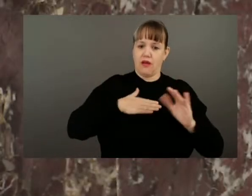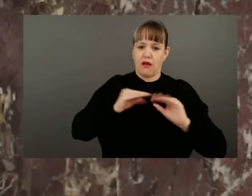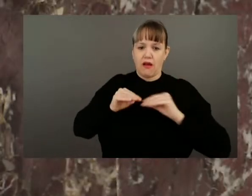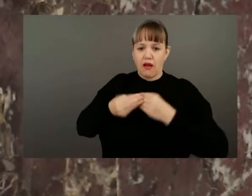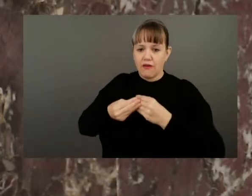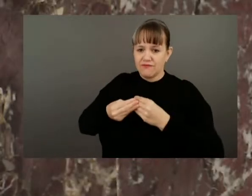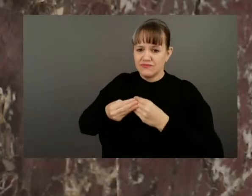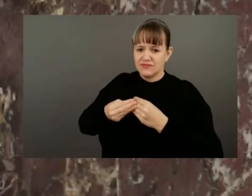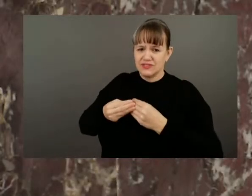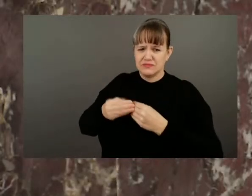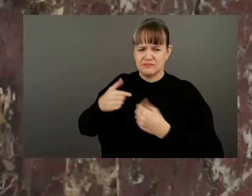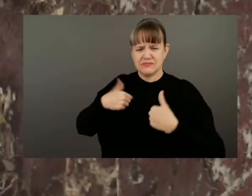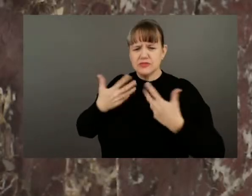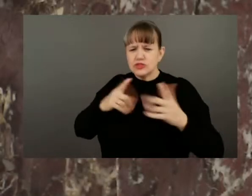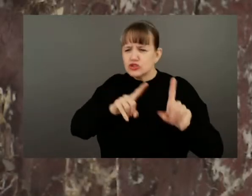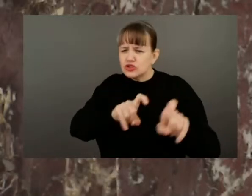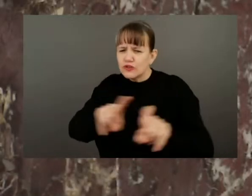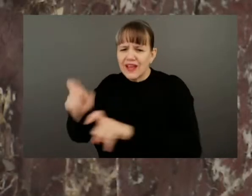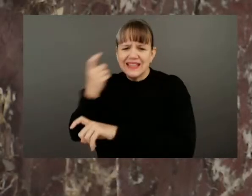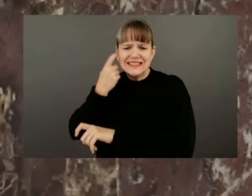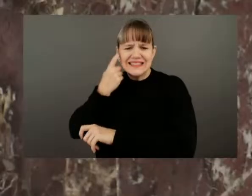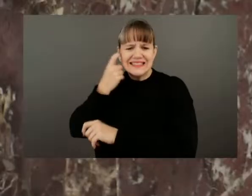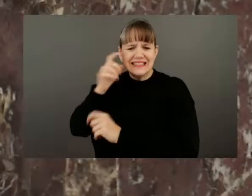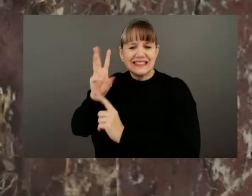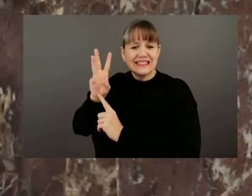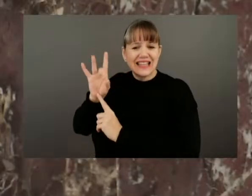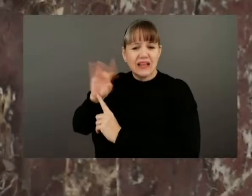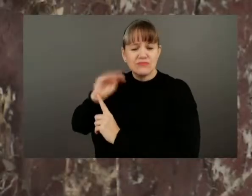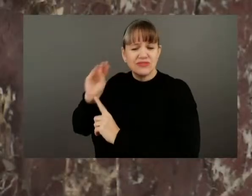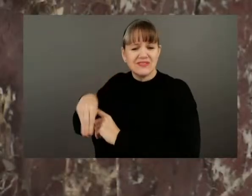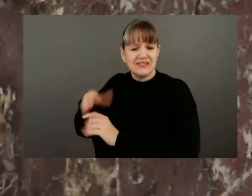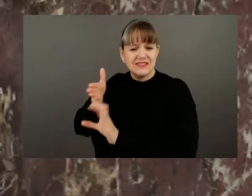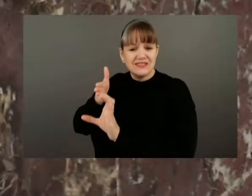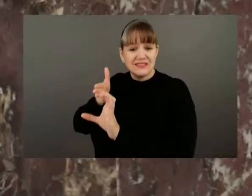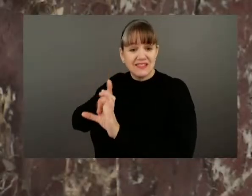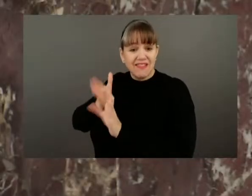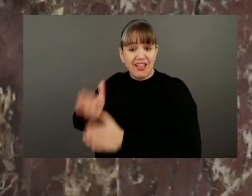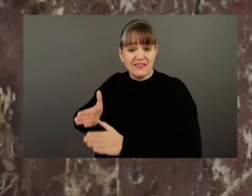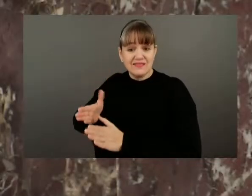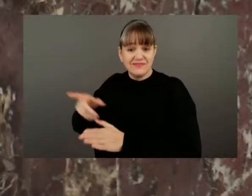of psychologists are planning to end their practice in BC.